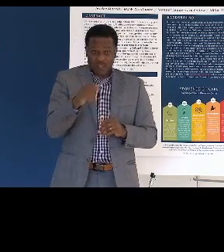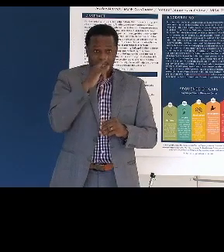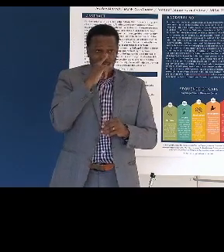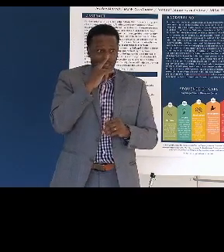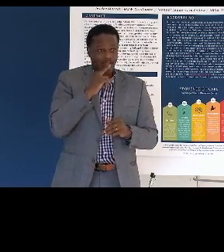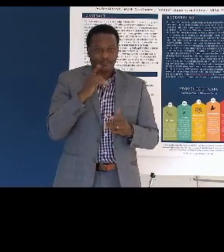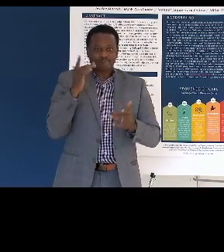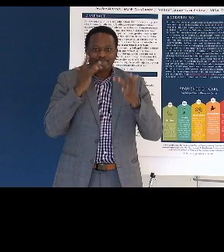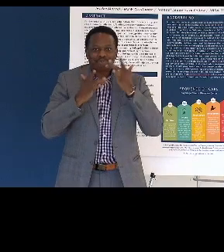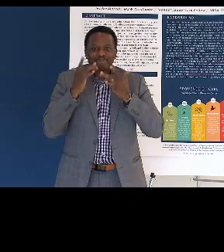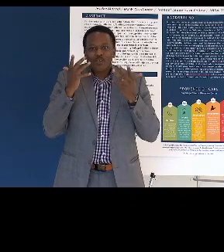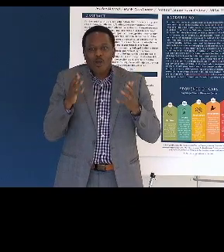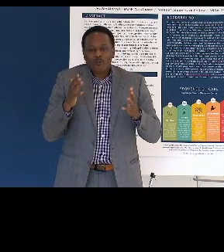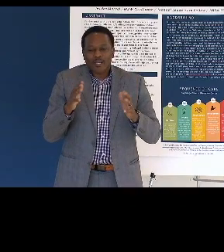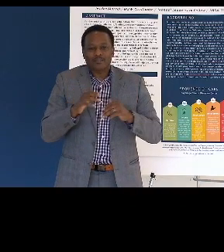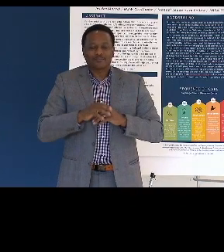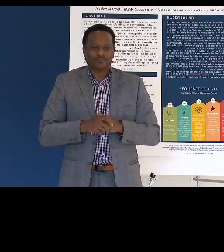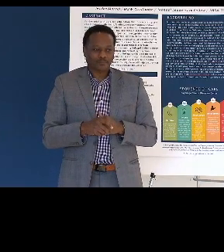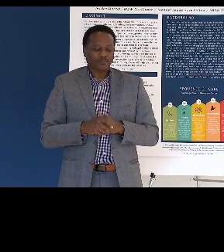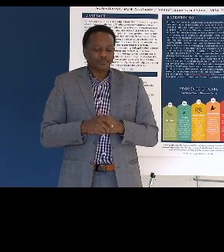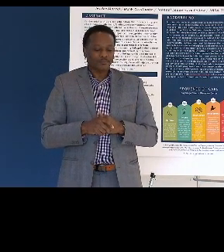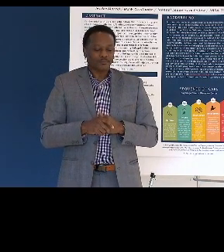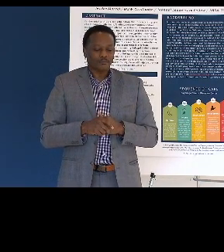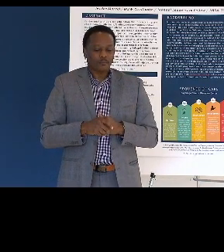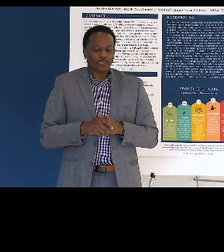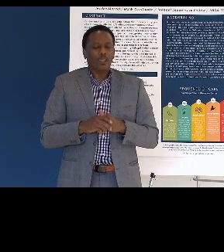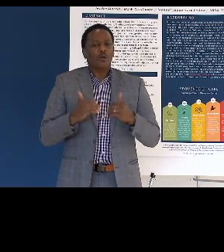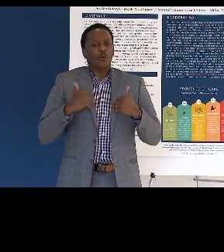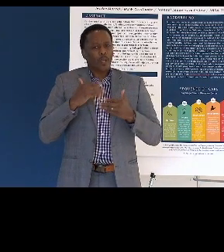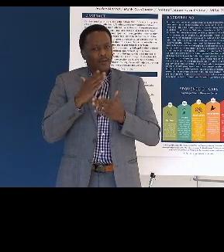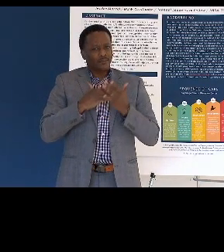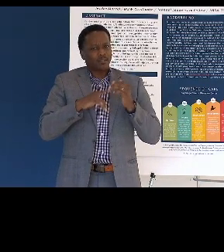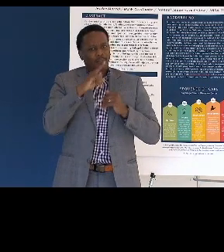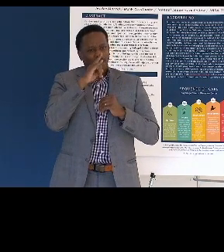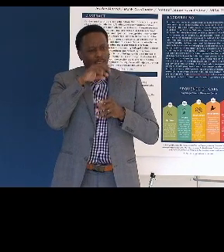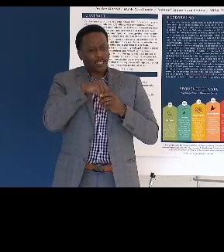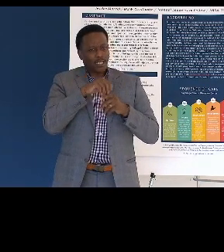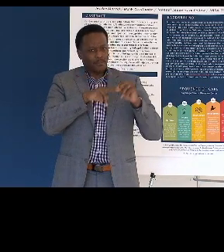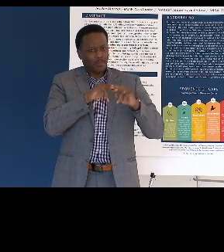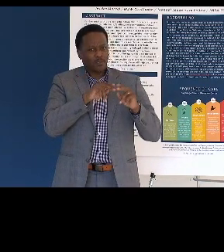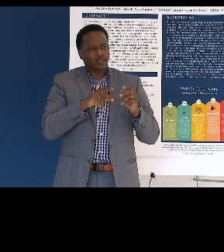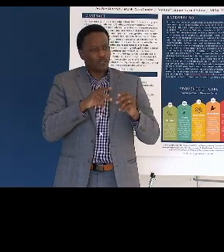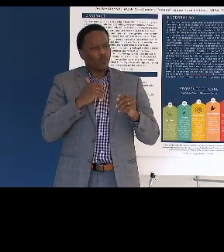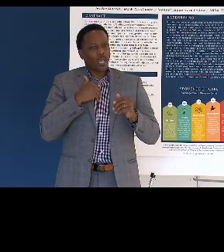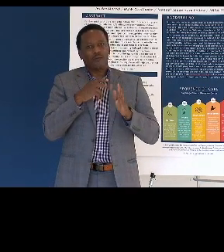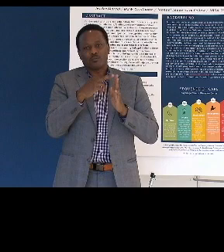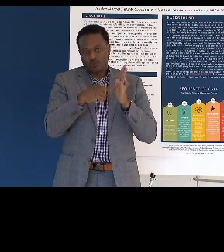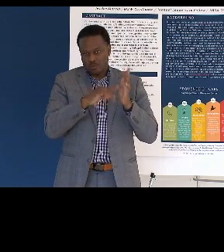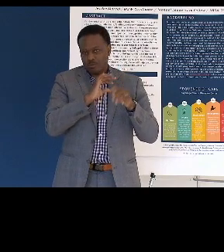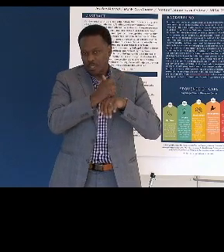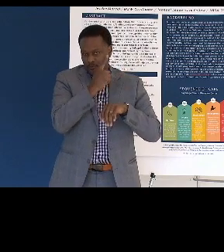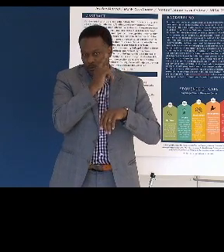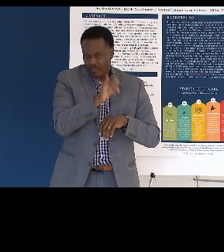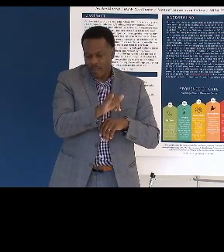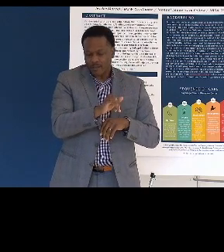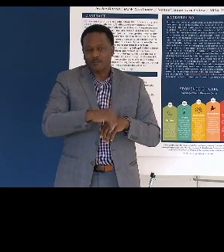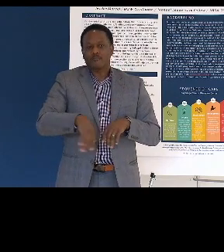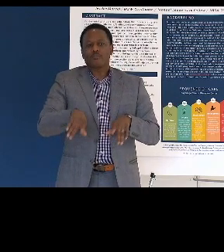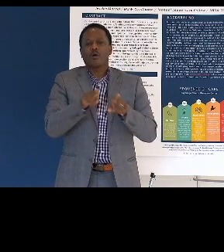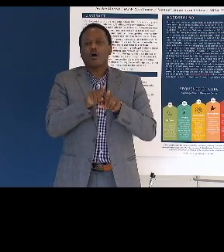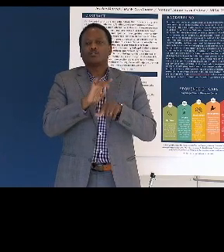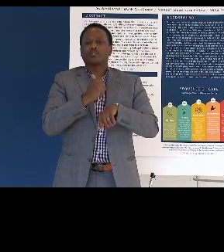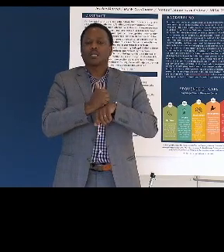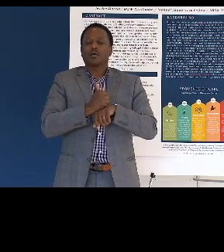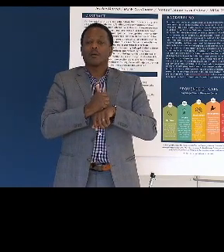create we call it Kids in the Building. We do have a Kids in the Building protocol, and I also put providing funding timely